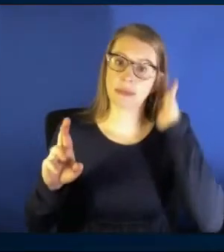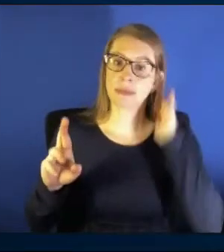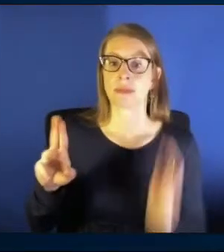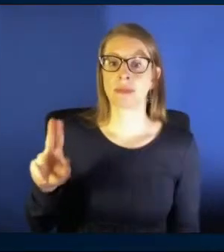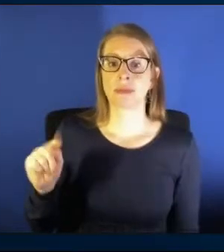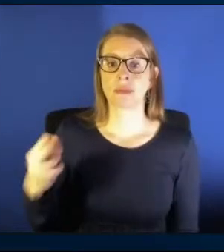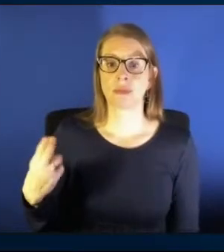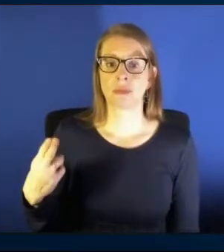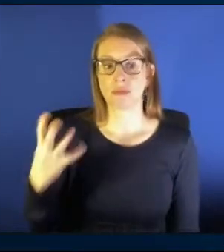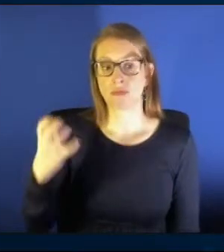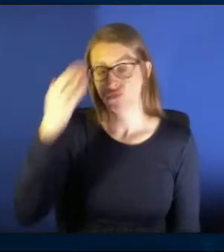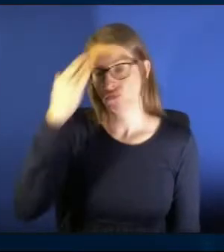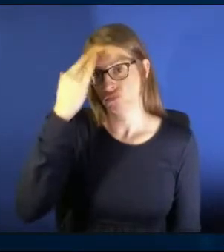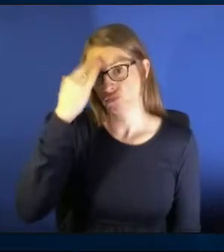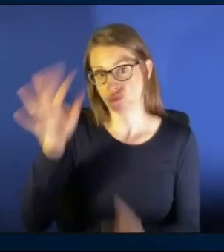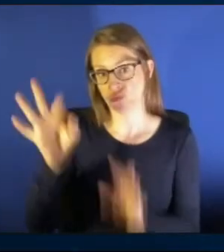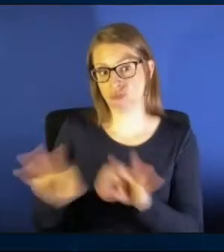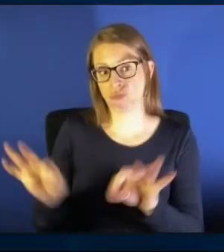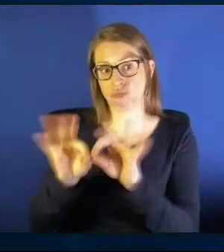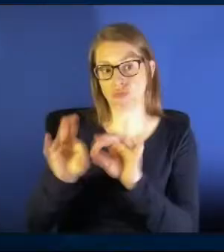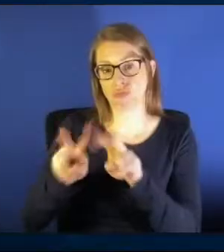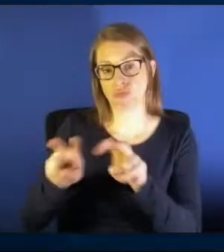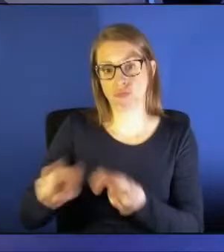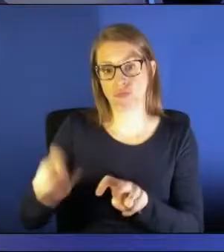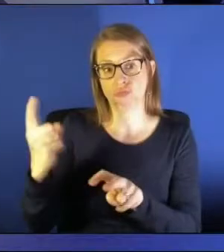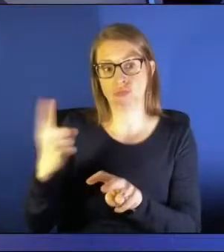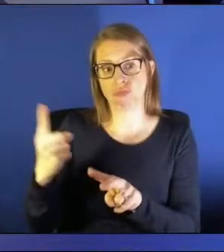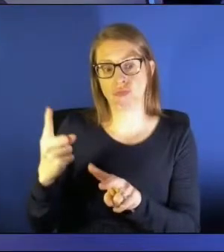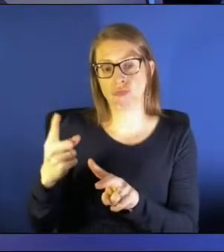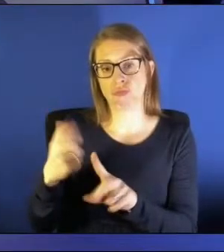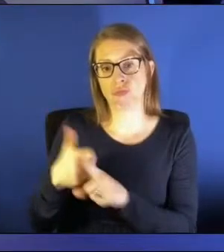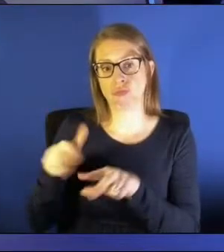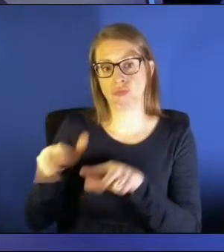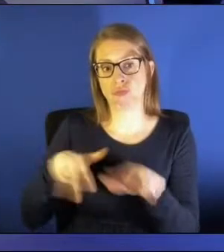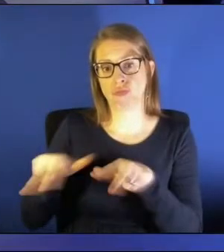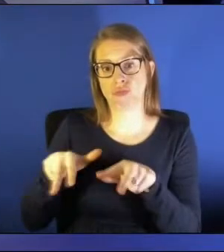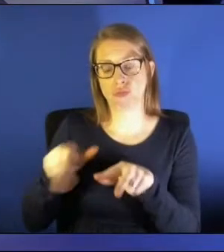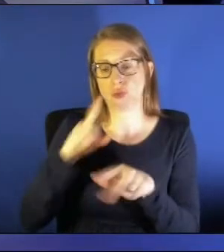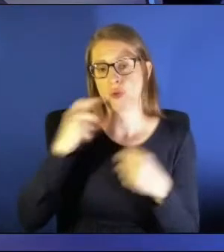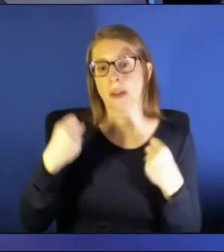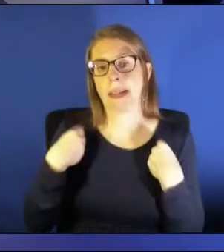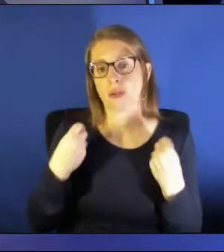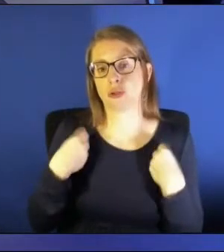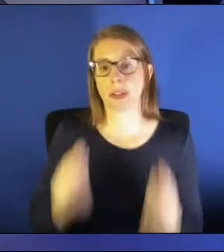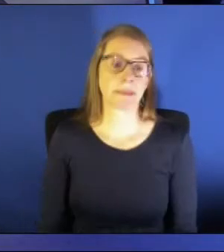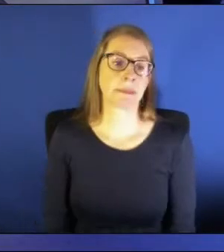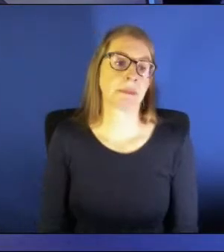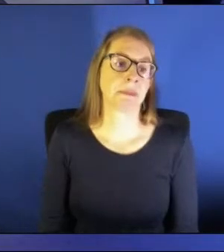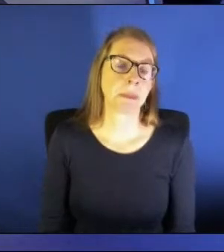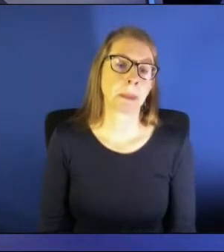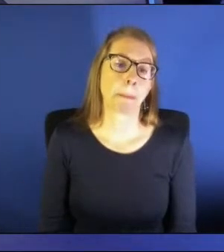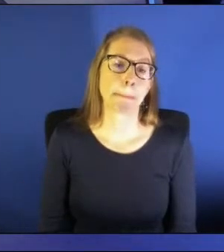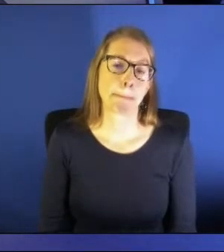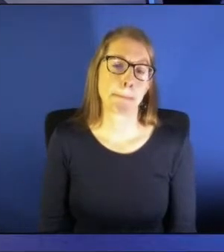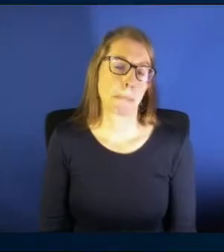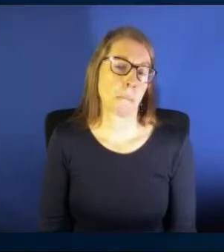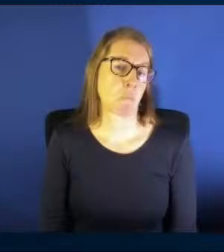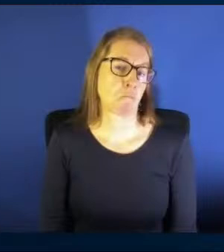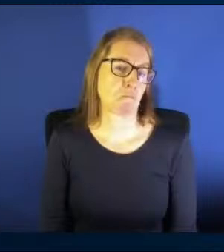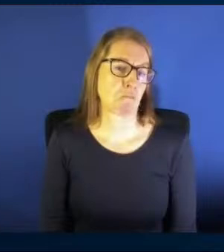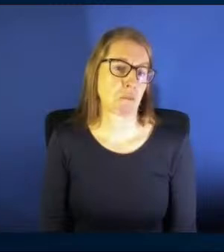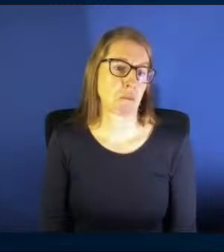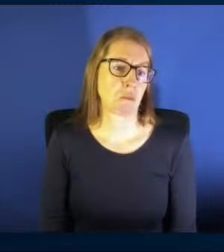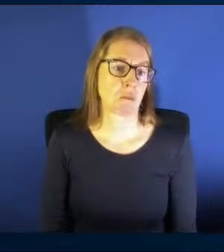is there value in analyzing someone who walks for exercise? I don't know if that's something we might be able to send out to